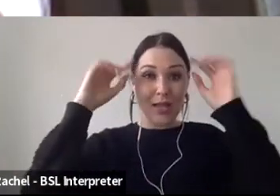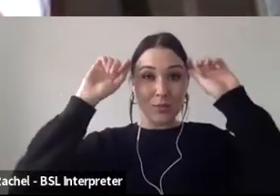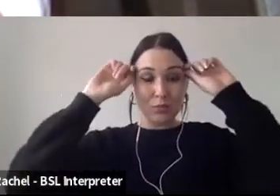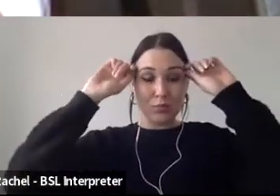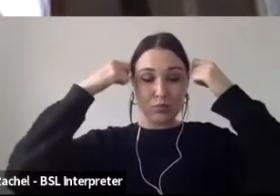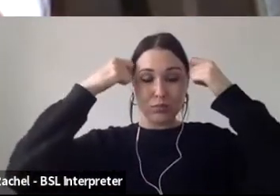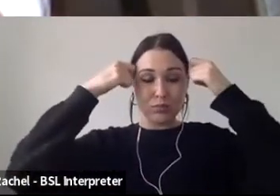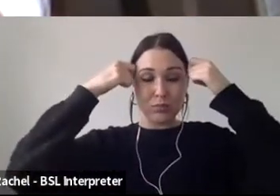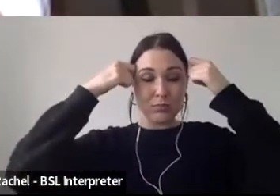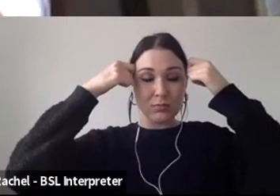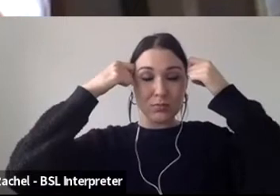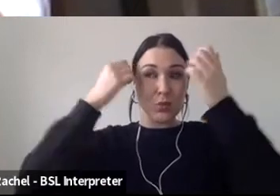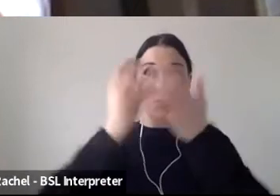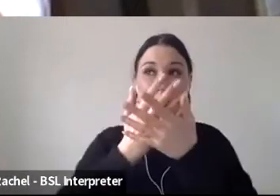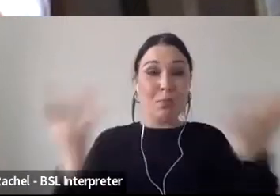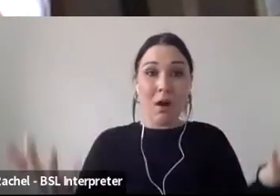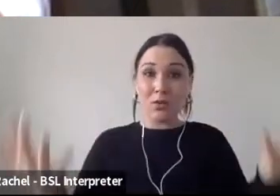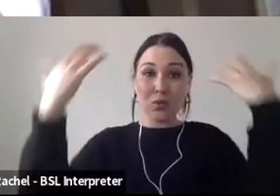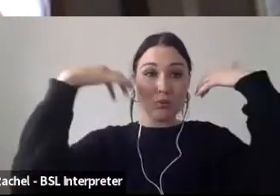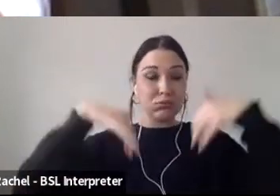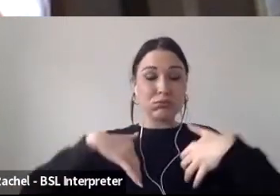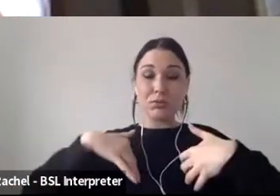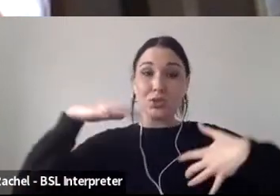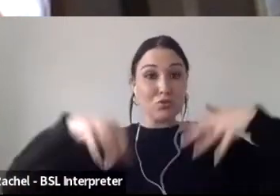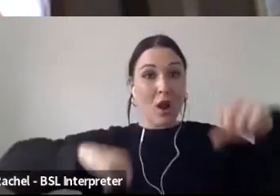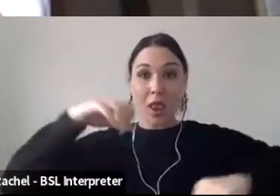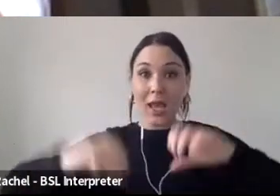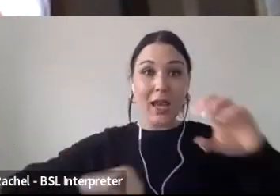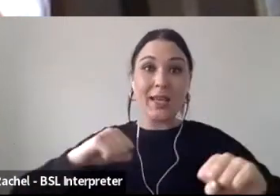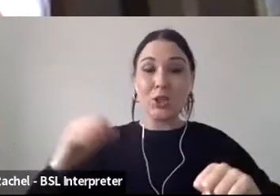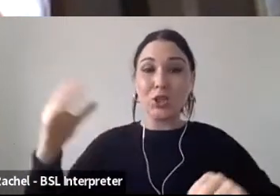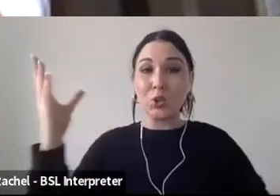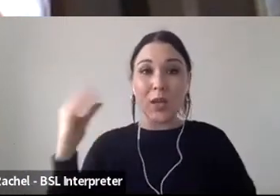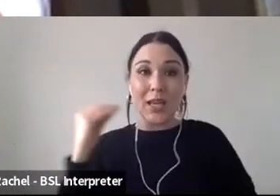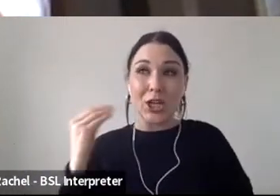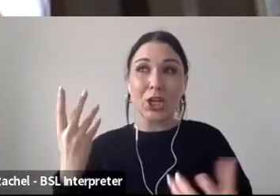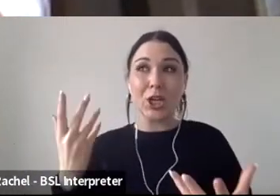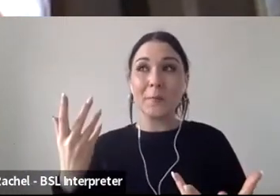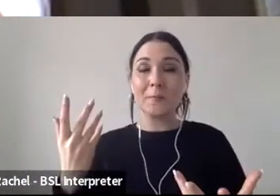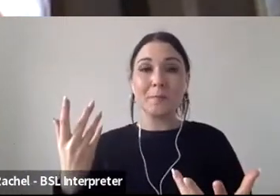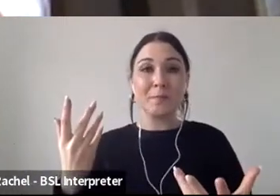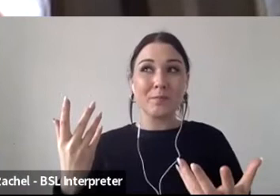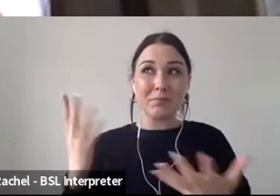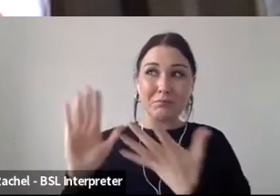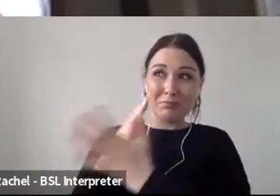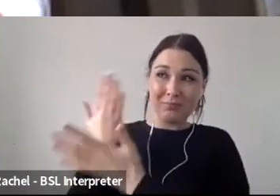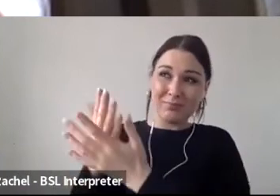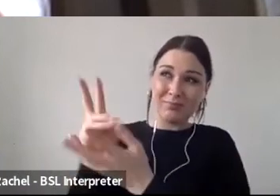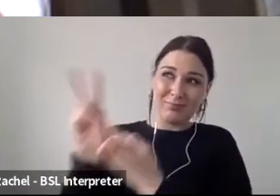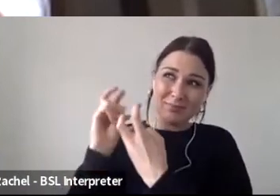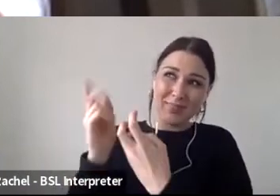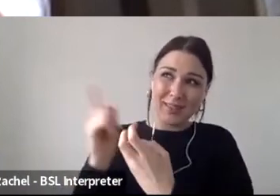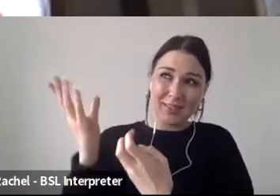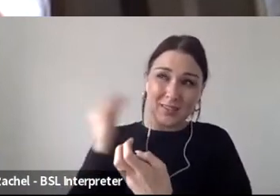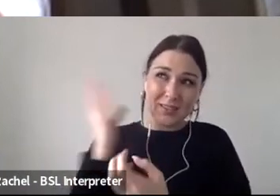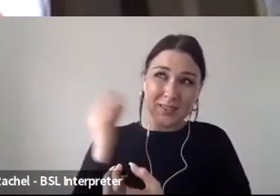off if it's struggling to hear, and then to interpret what it's hearing, it